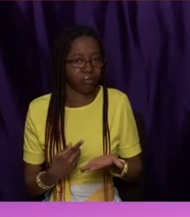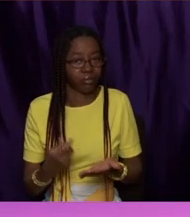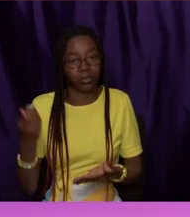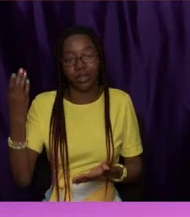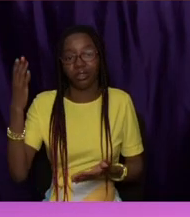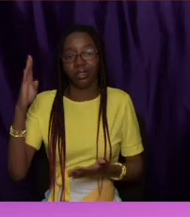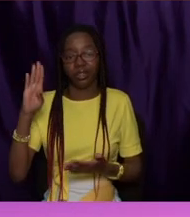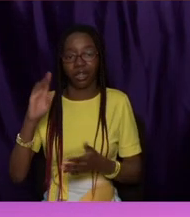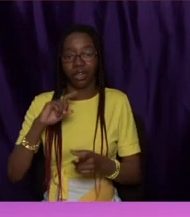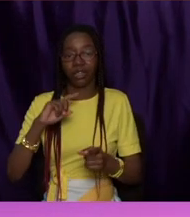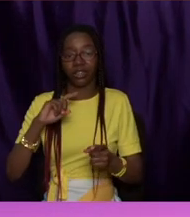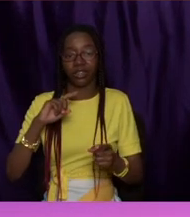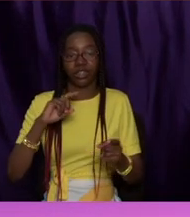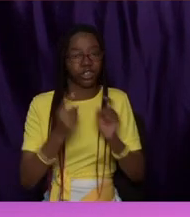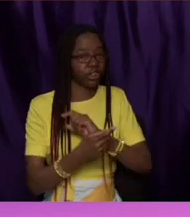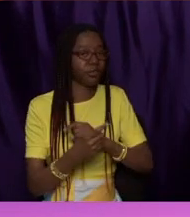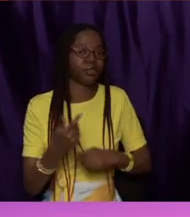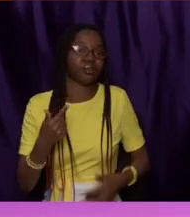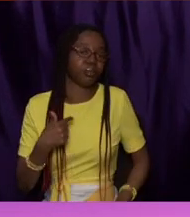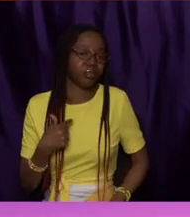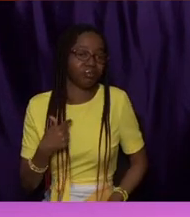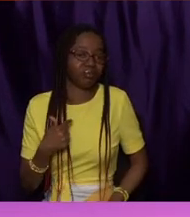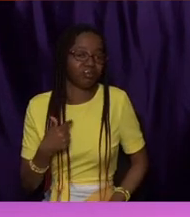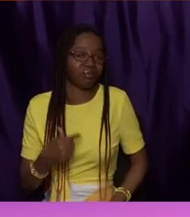God shifts on me?